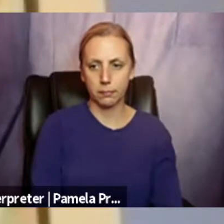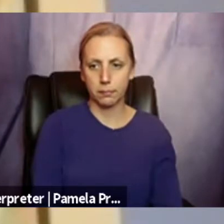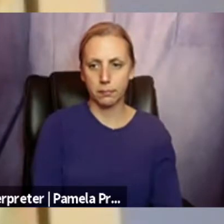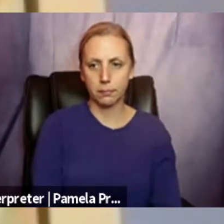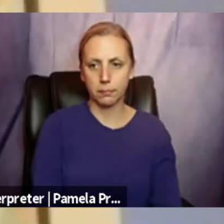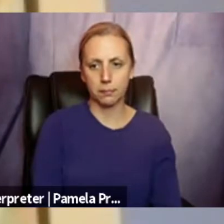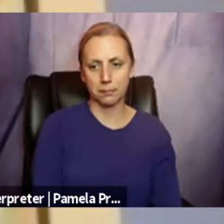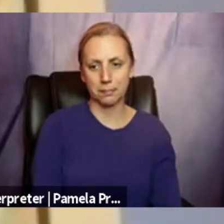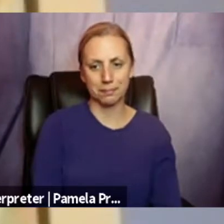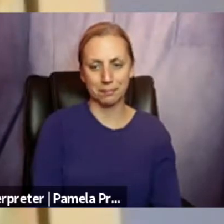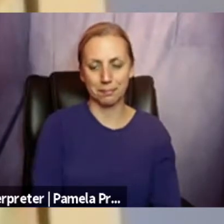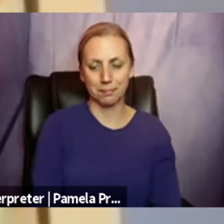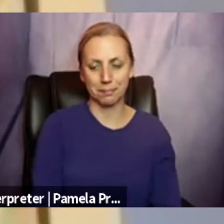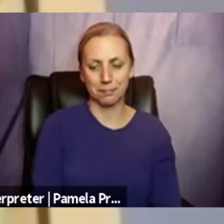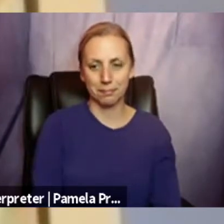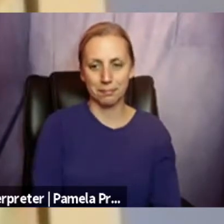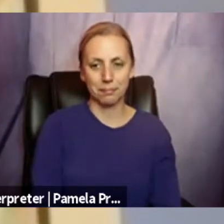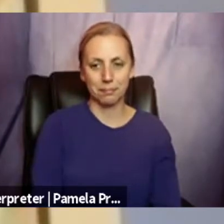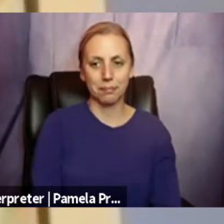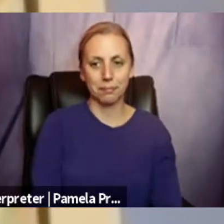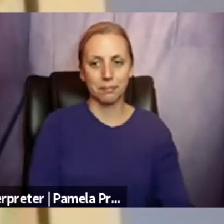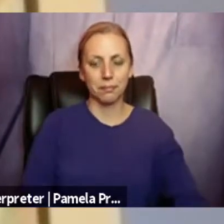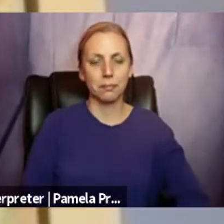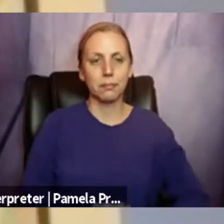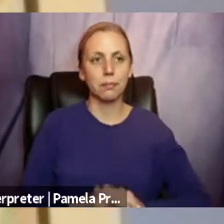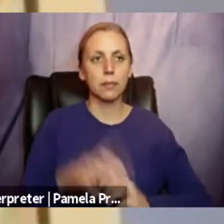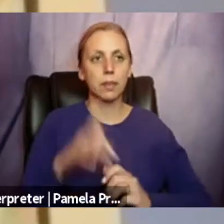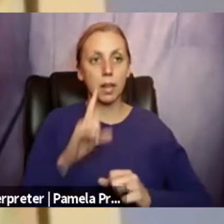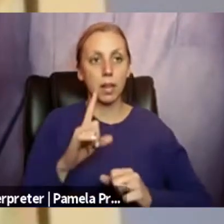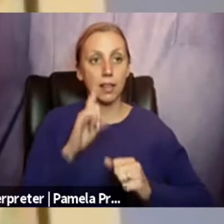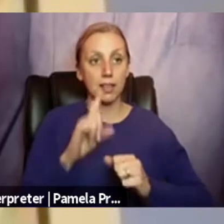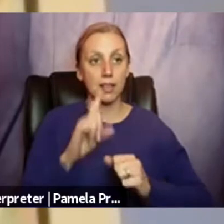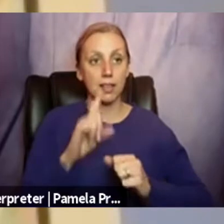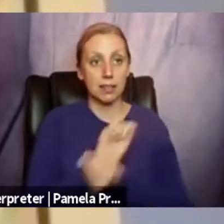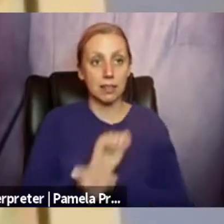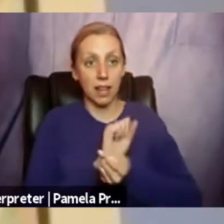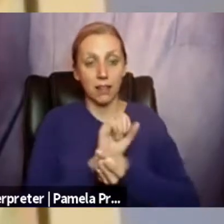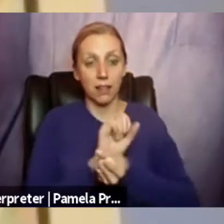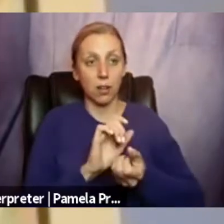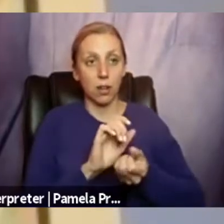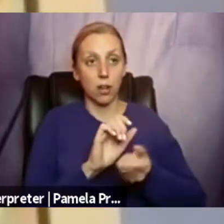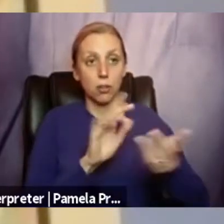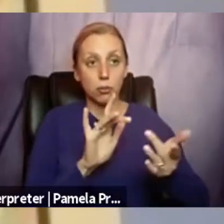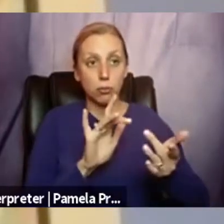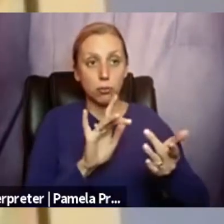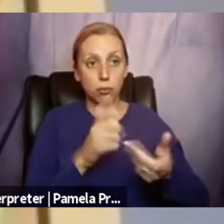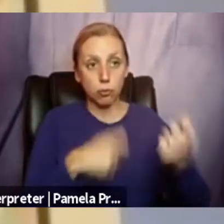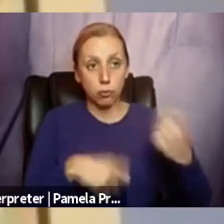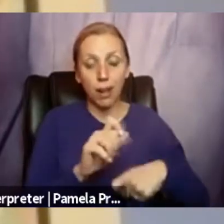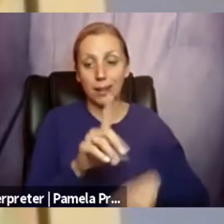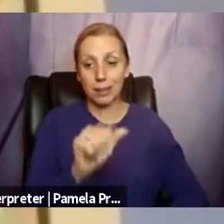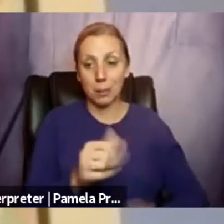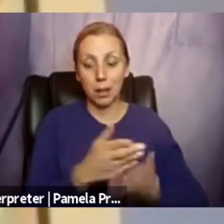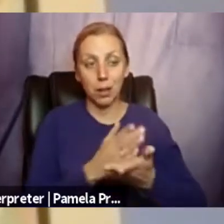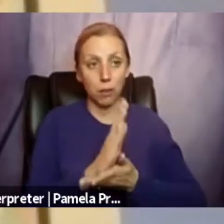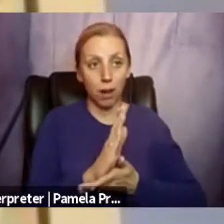trade, migration and immigration patterns, the disabilities rights and disability justice